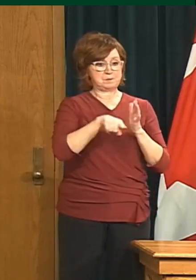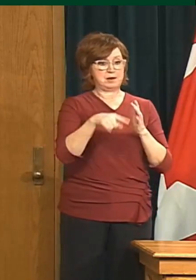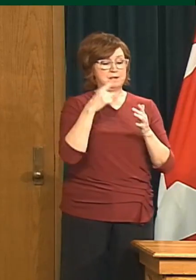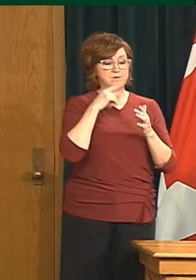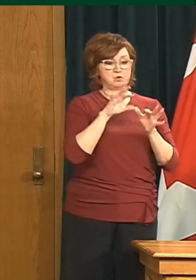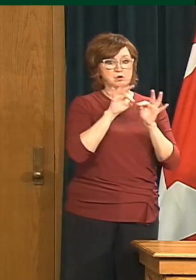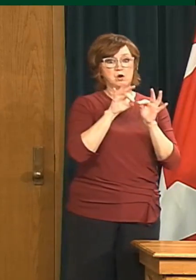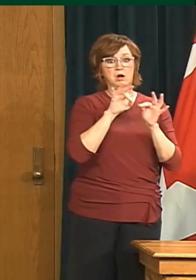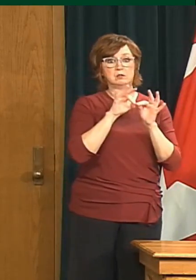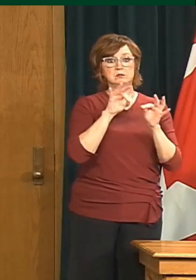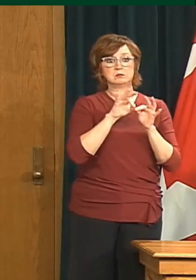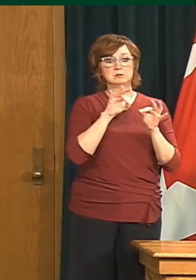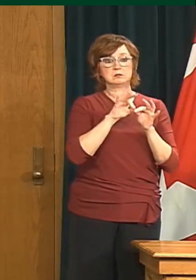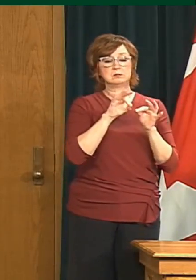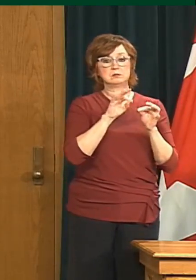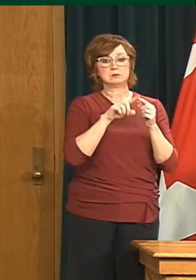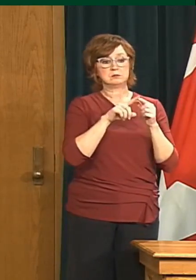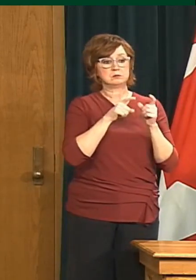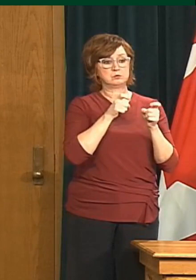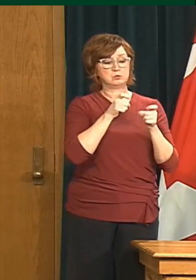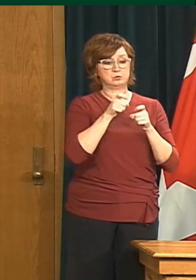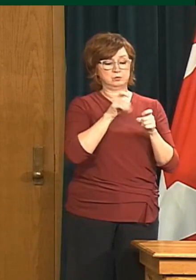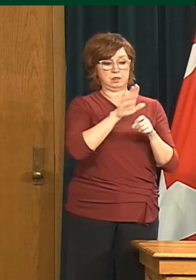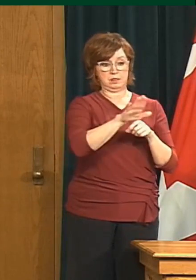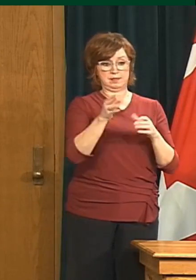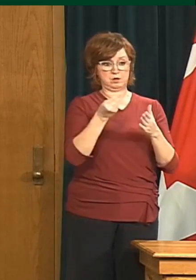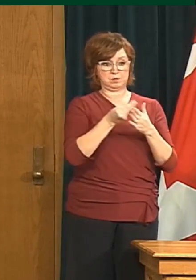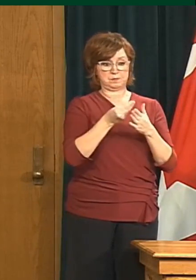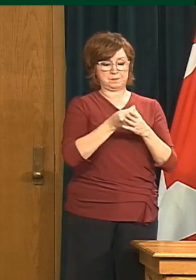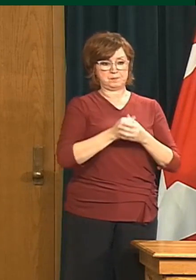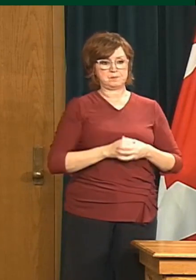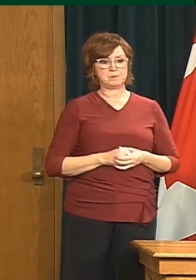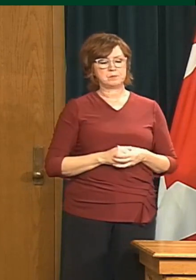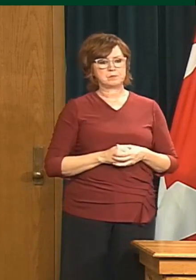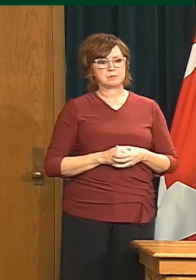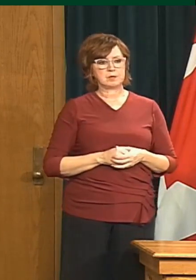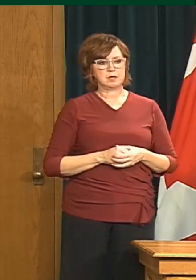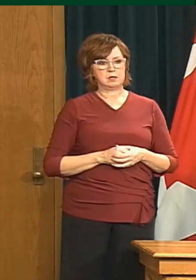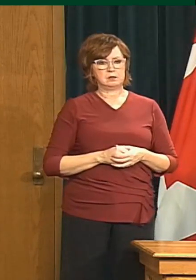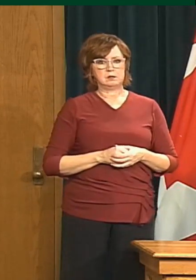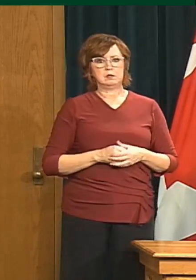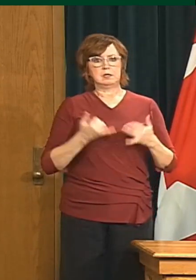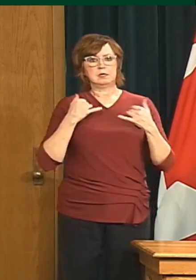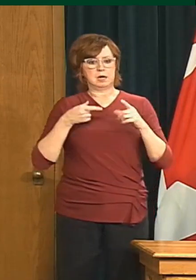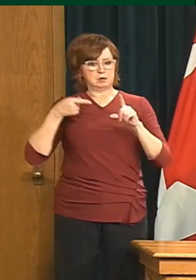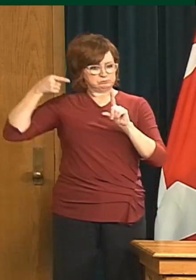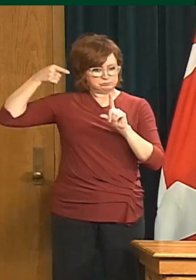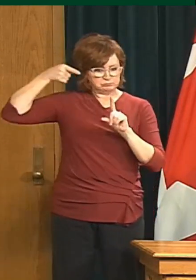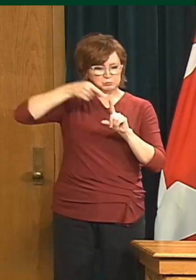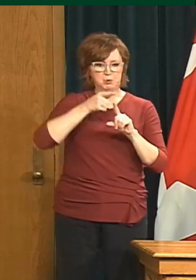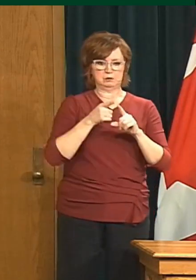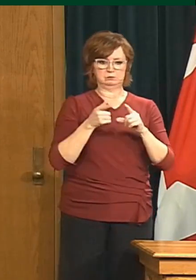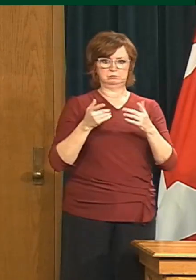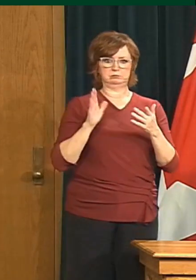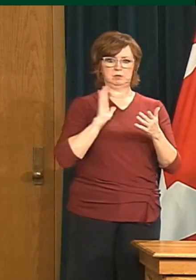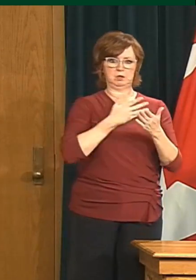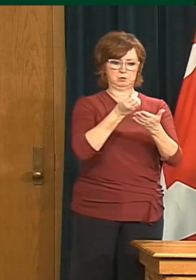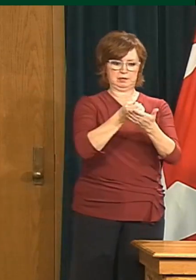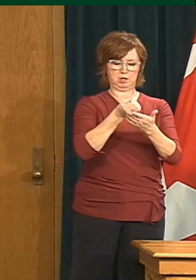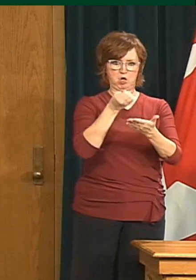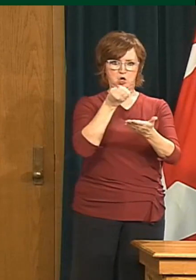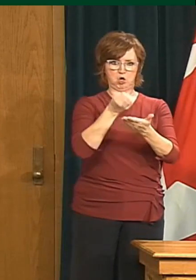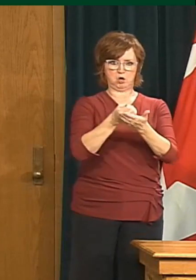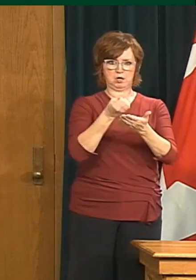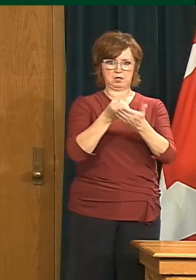actual cost of their regulations. So the risk is really the state of the economic health, this health of